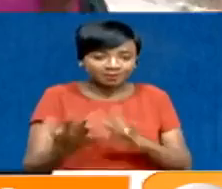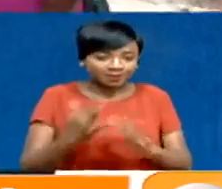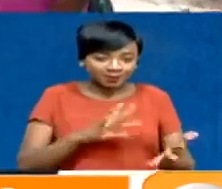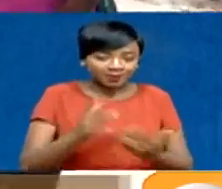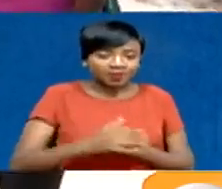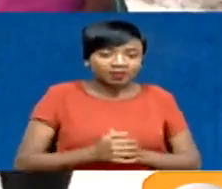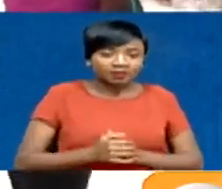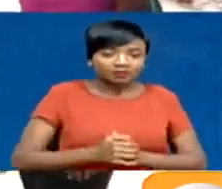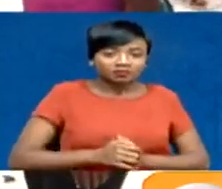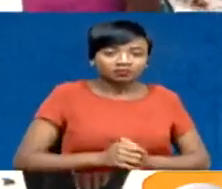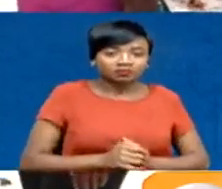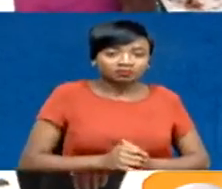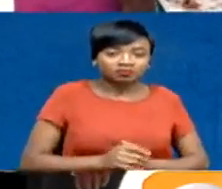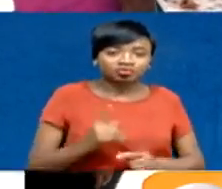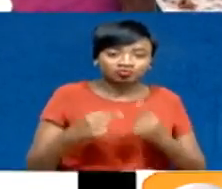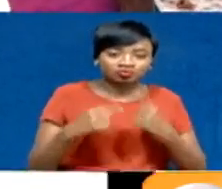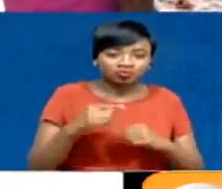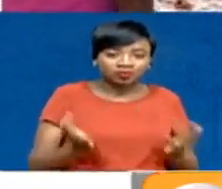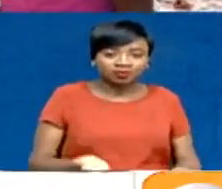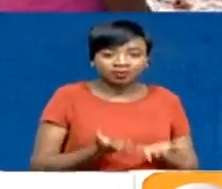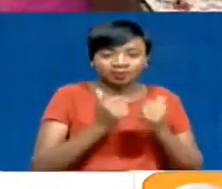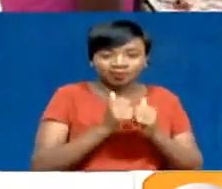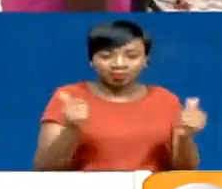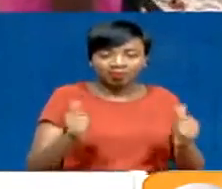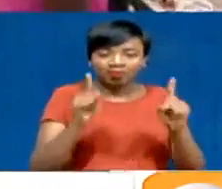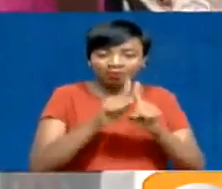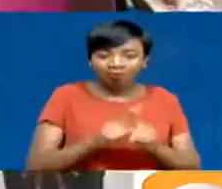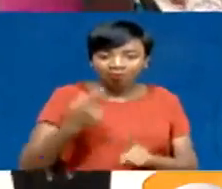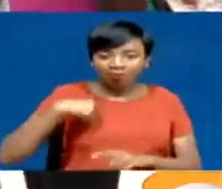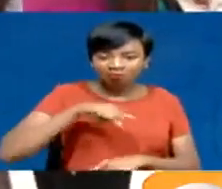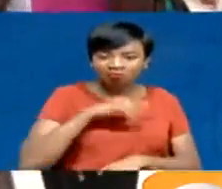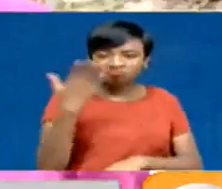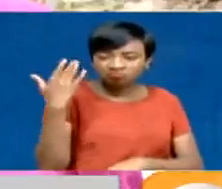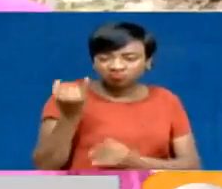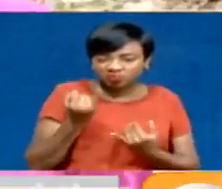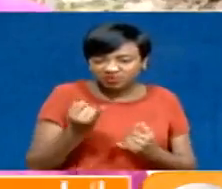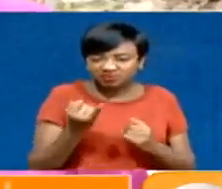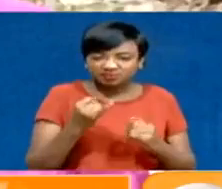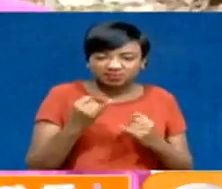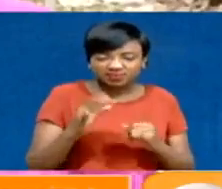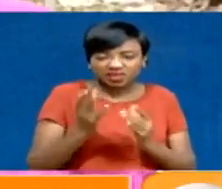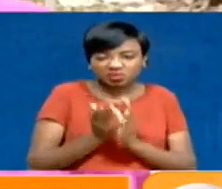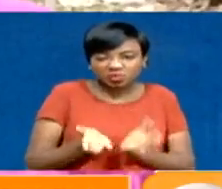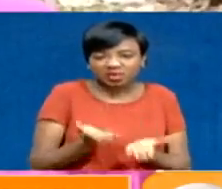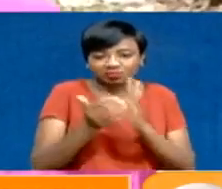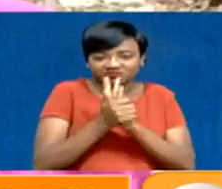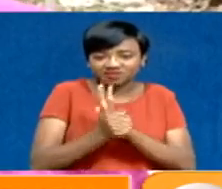hapo, attack, blocks pamoja na defense. Tulikuwa tunajaribu kuimprove skills zote.